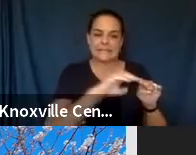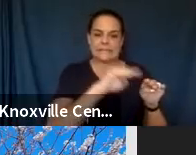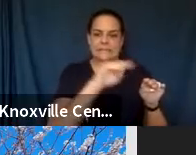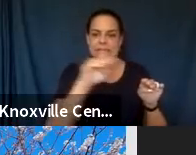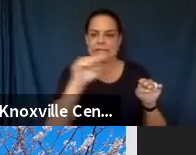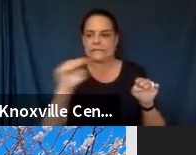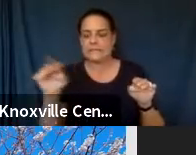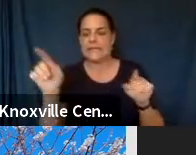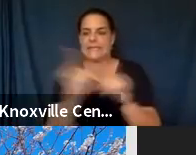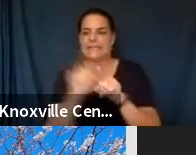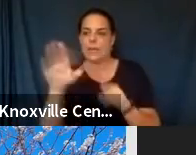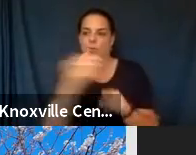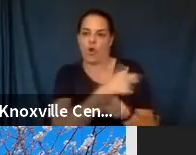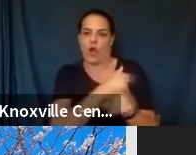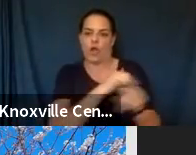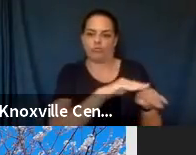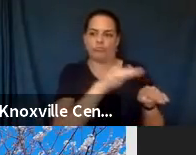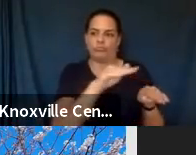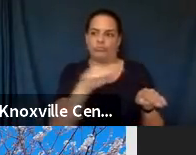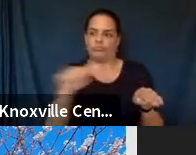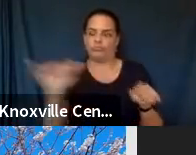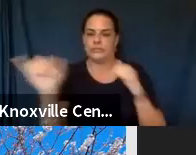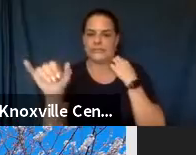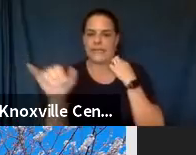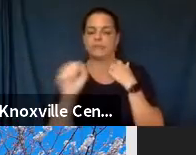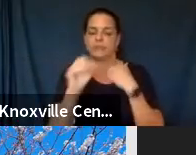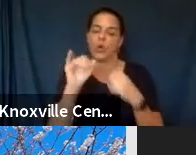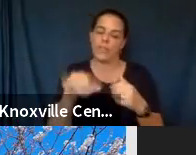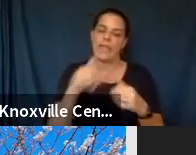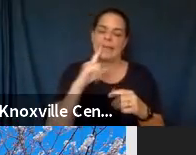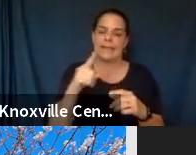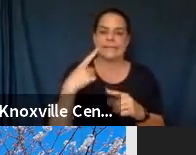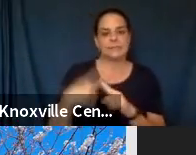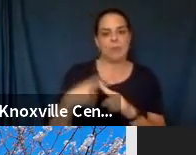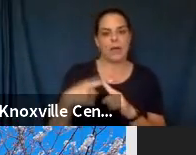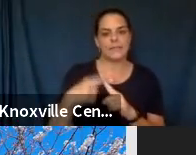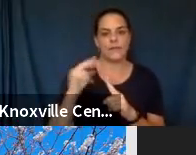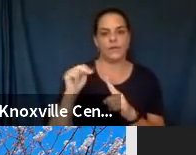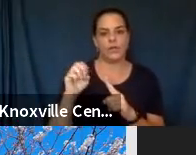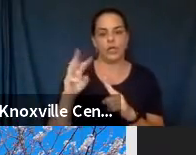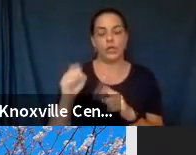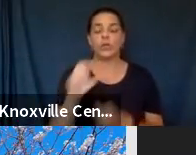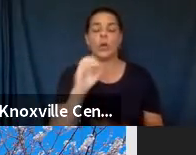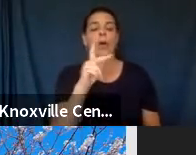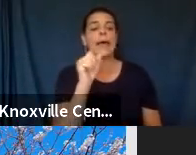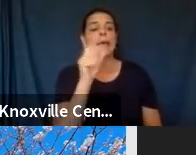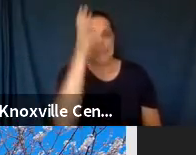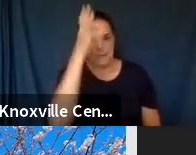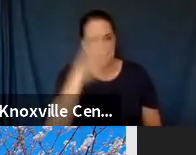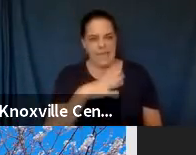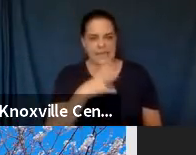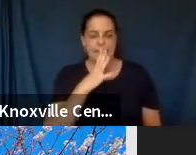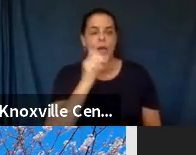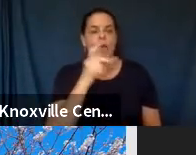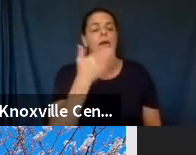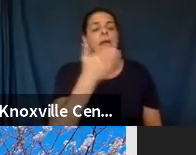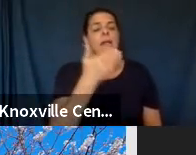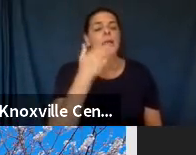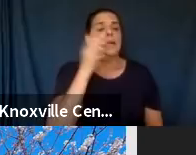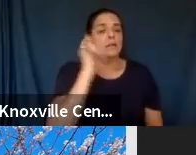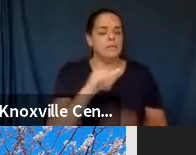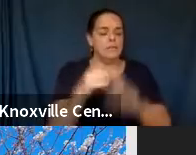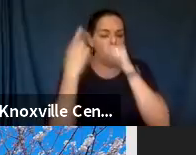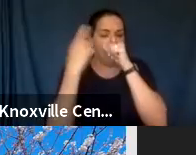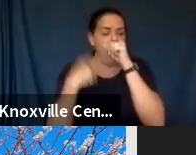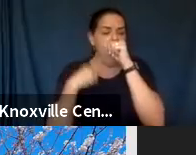your hospitalizations are as well. So it is encouraging. I think so. Thank you both. So the reason I asked that question